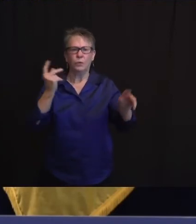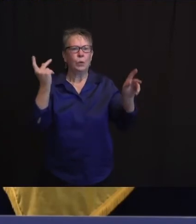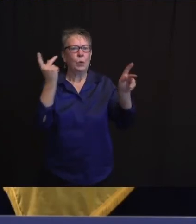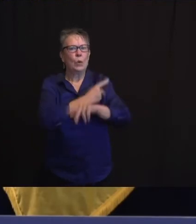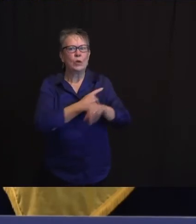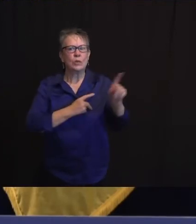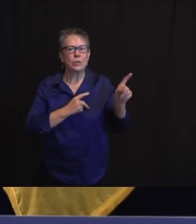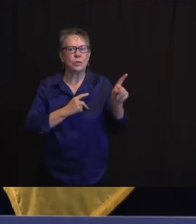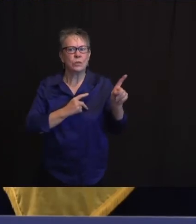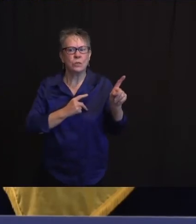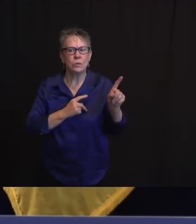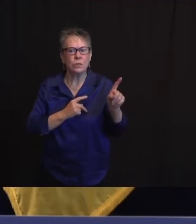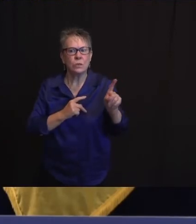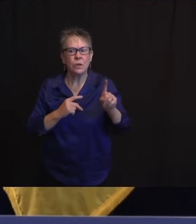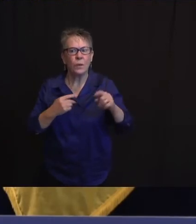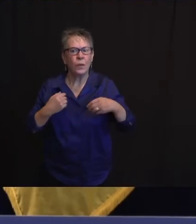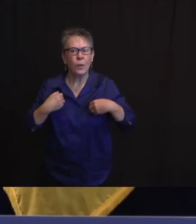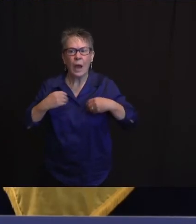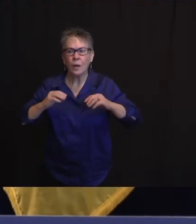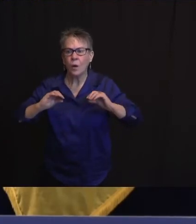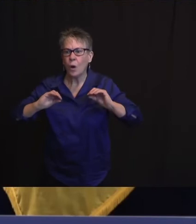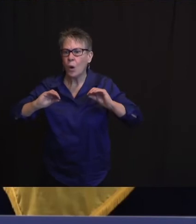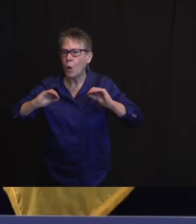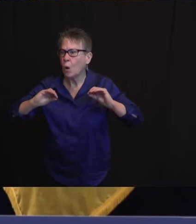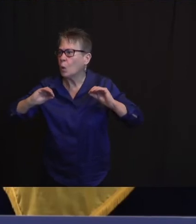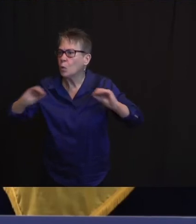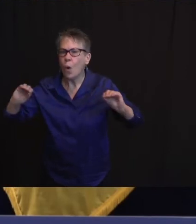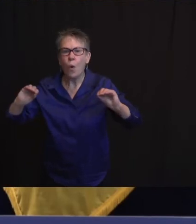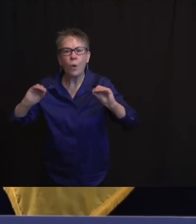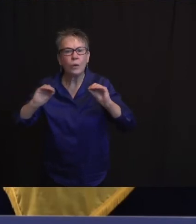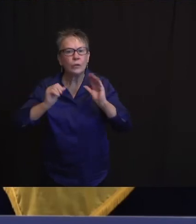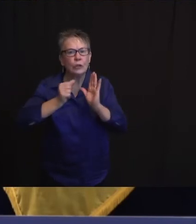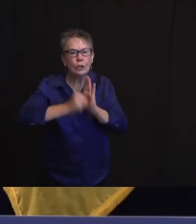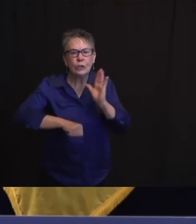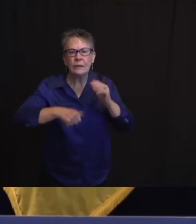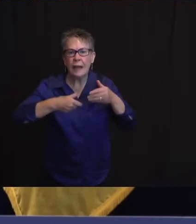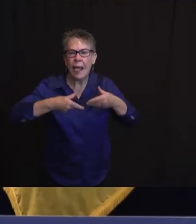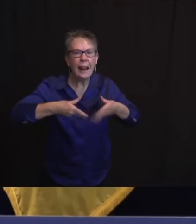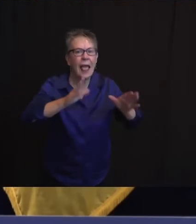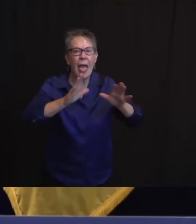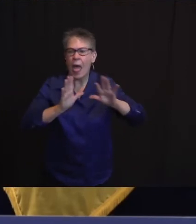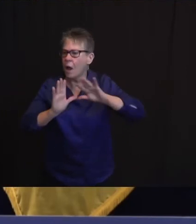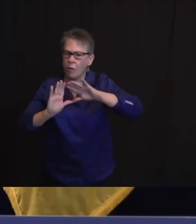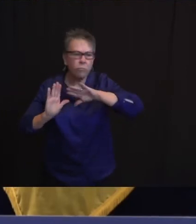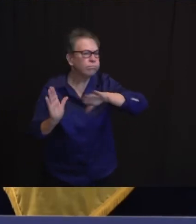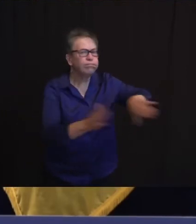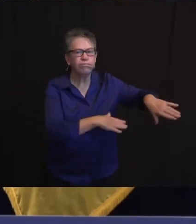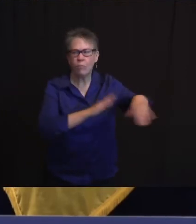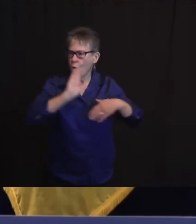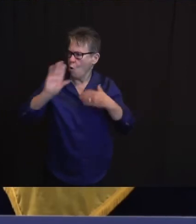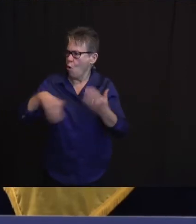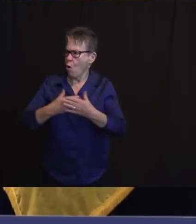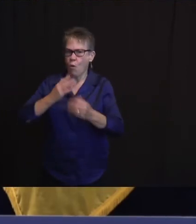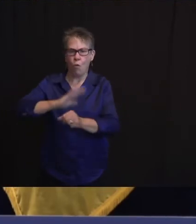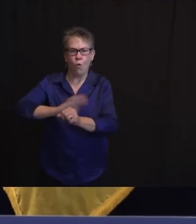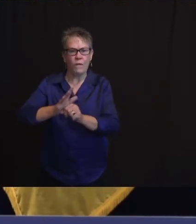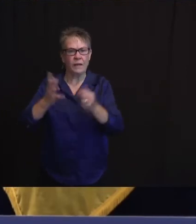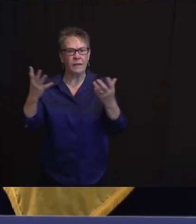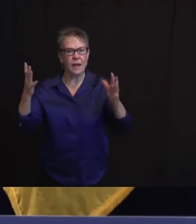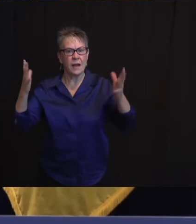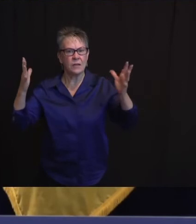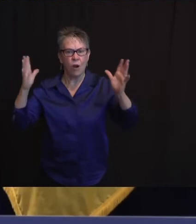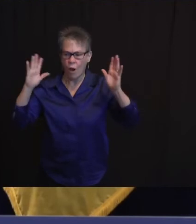So we've got to, and Judy's leading, and Ed and the team are leading the charge here. All levers remain on the table.